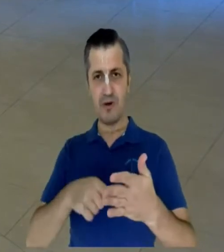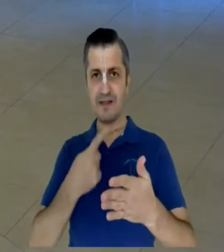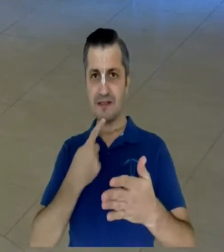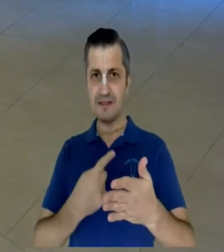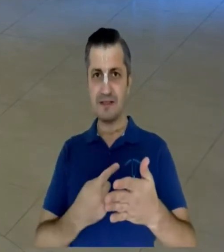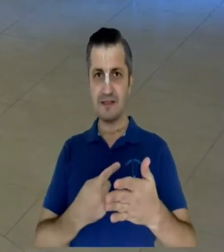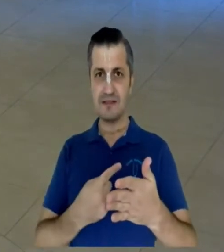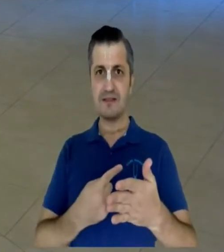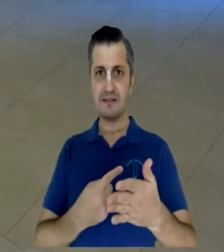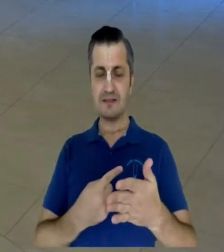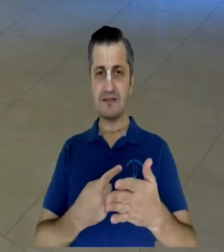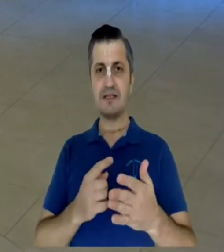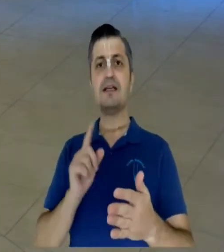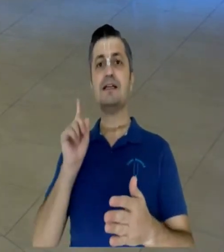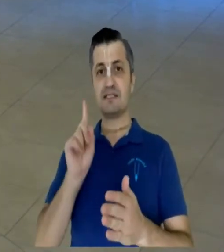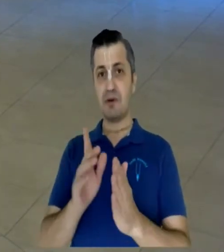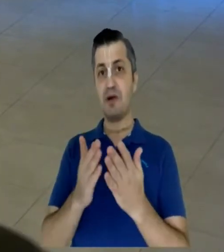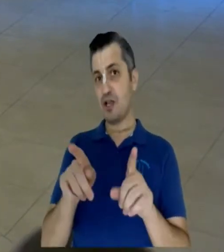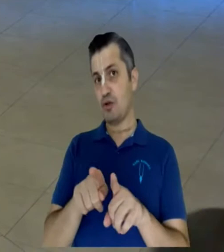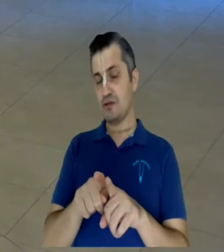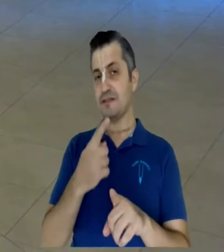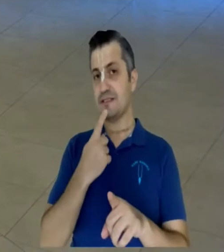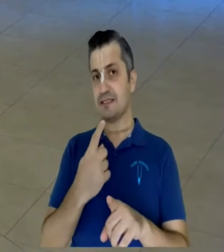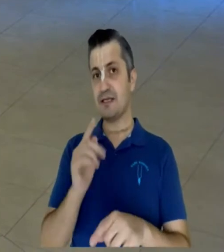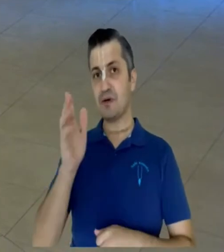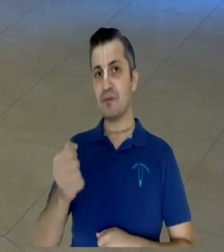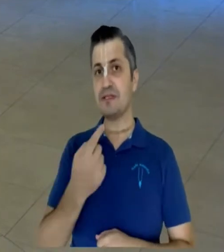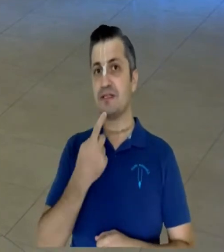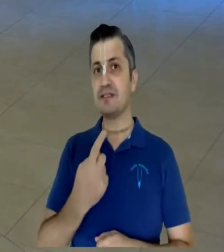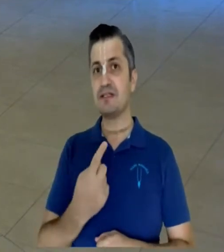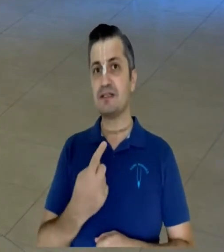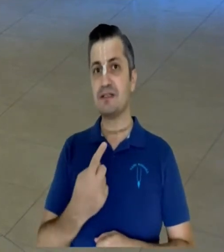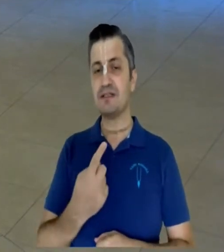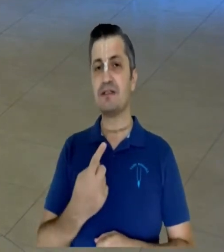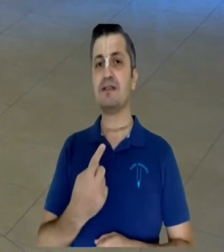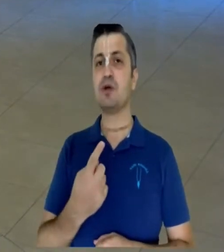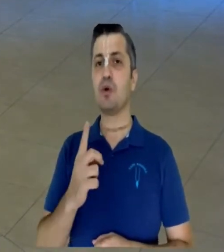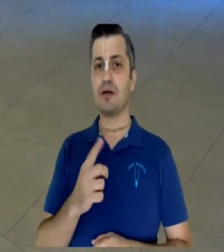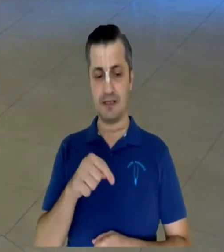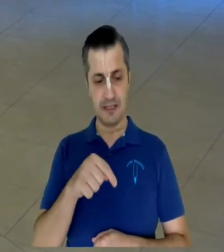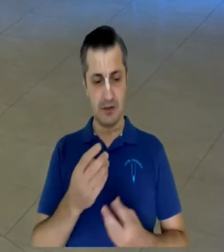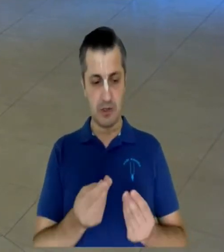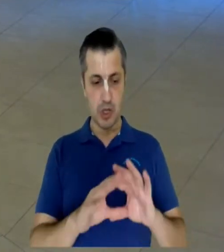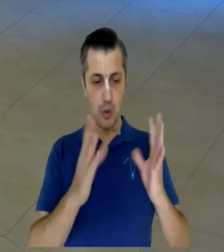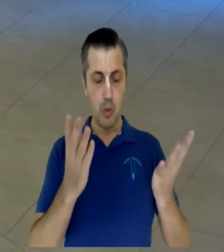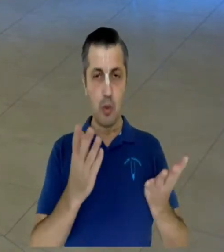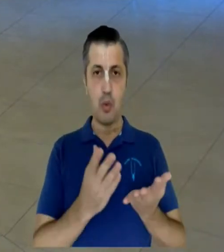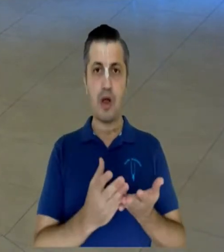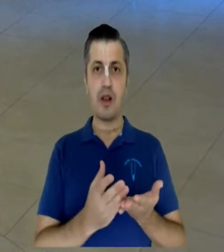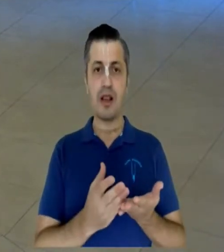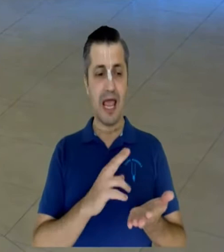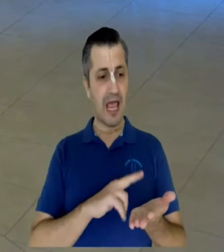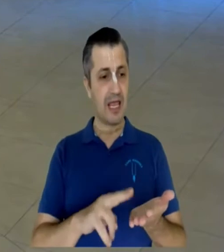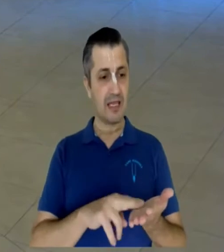especially in the Srimad Bhagavatam also, that the nature of this world is actually full of